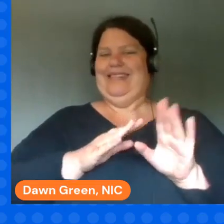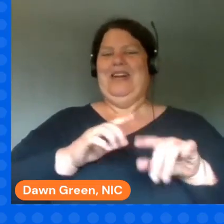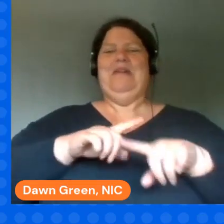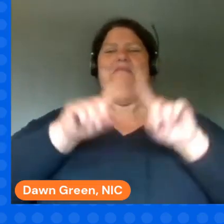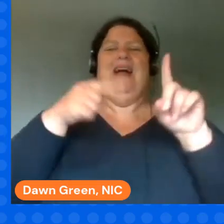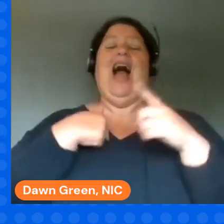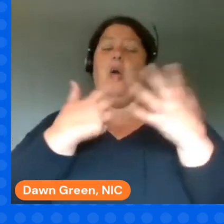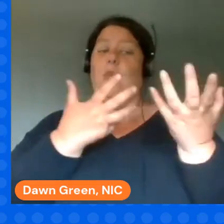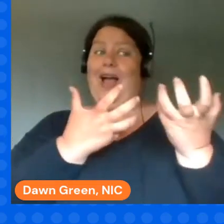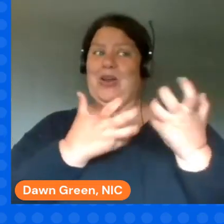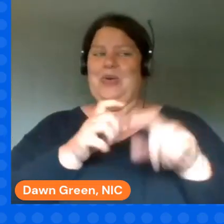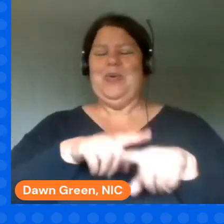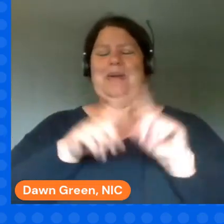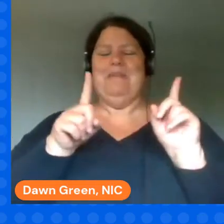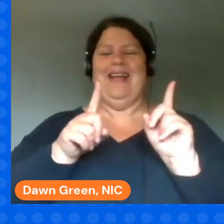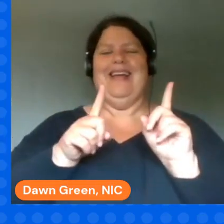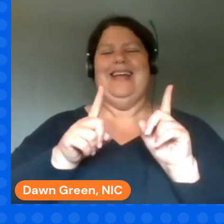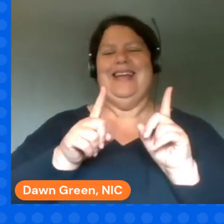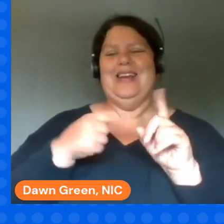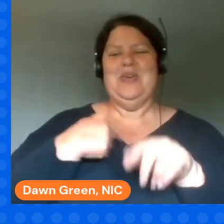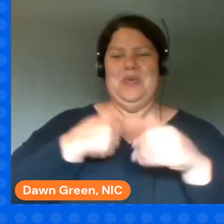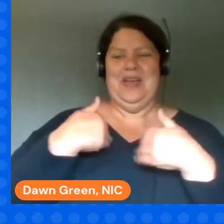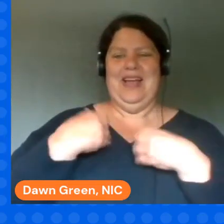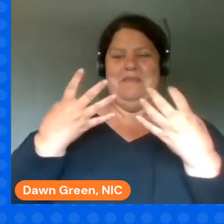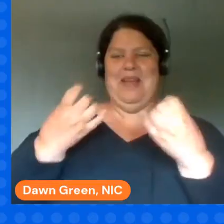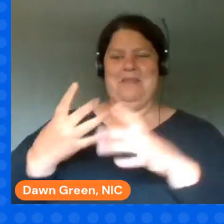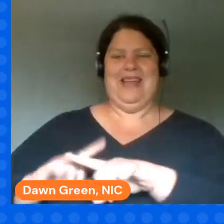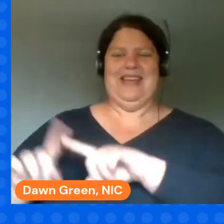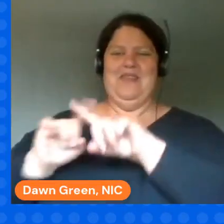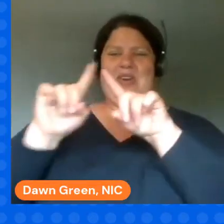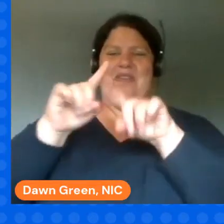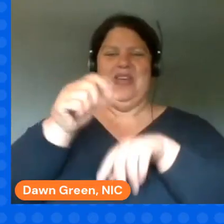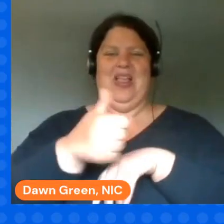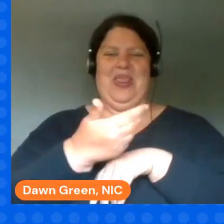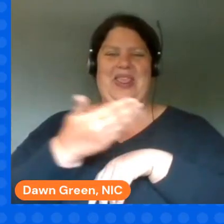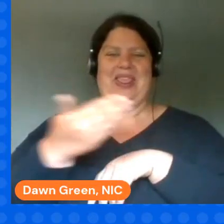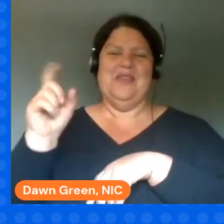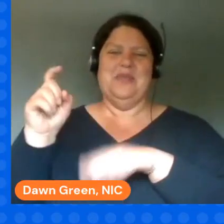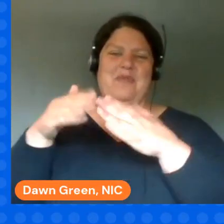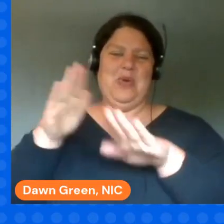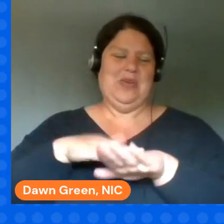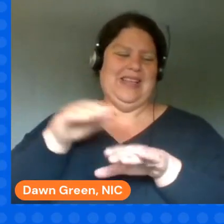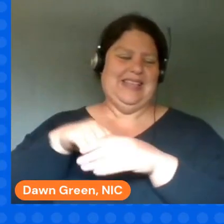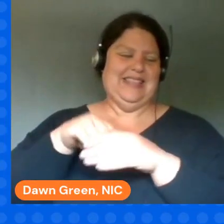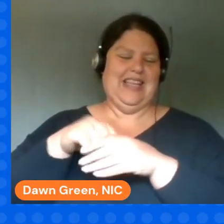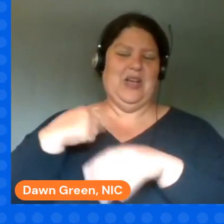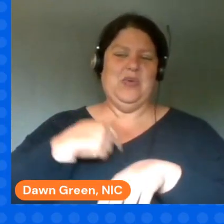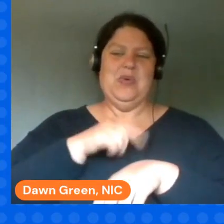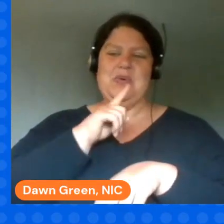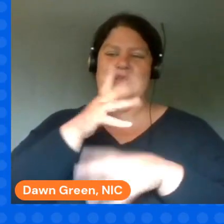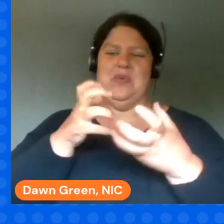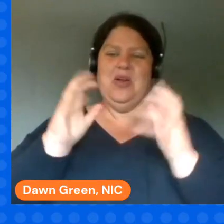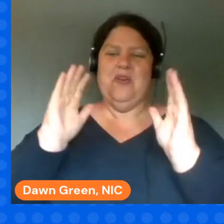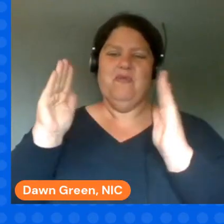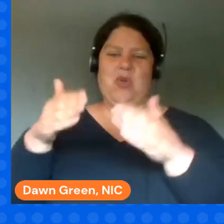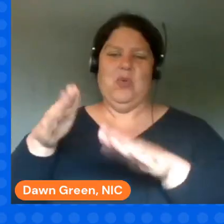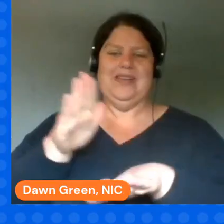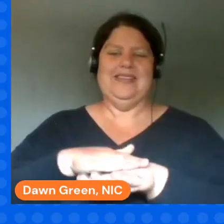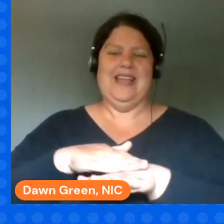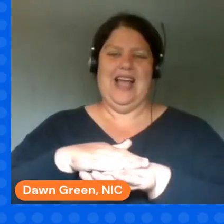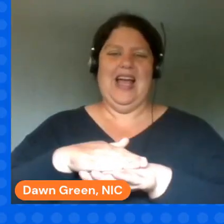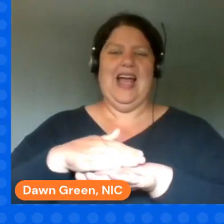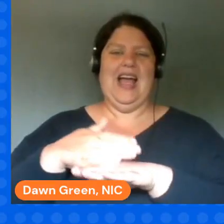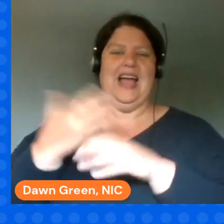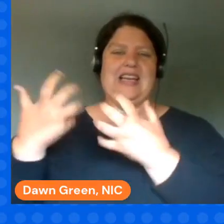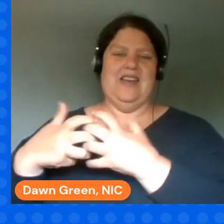just because we have so many other areas to focus inside of OctoStudio. And as we said, we really wanted to focus on the device itself before we started